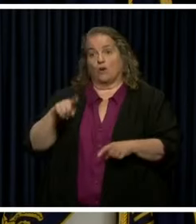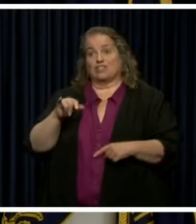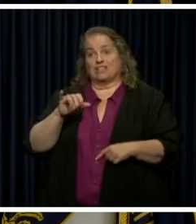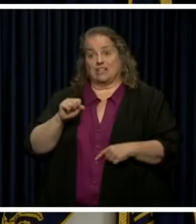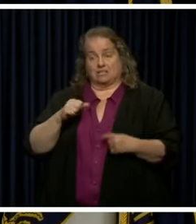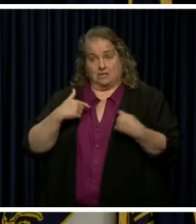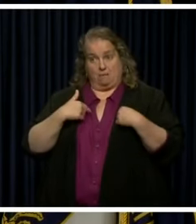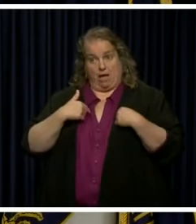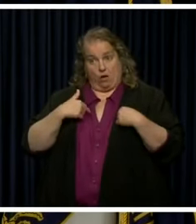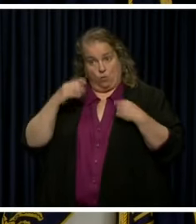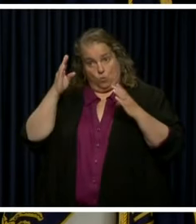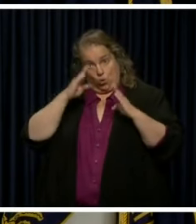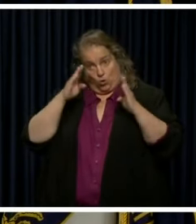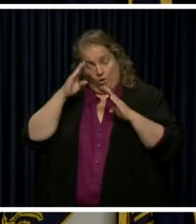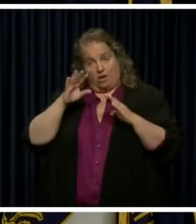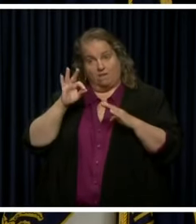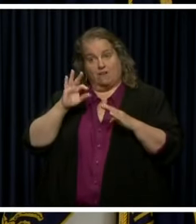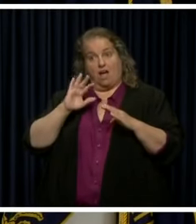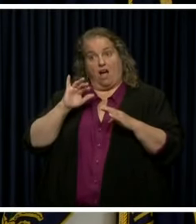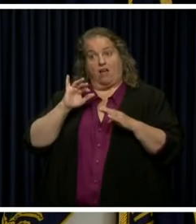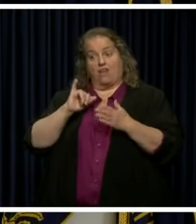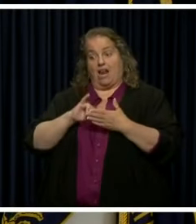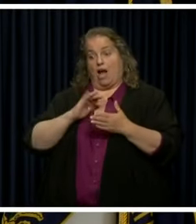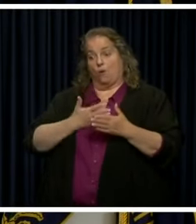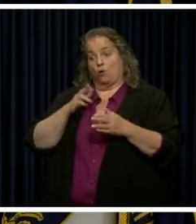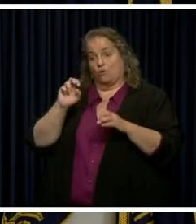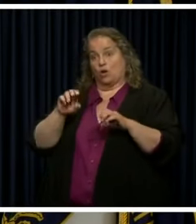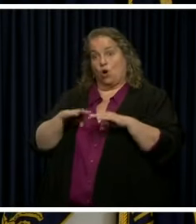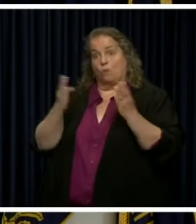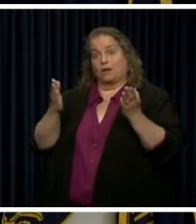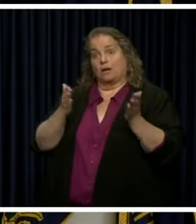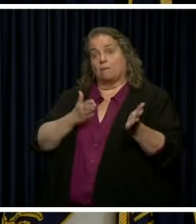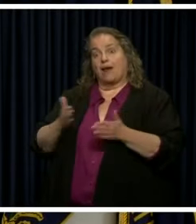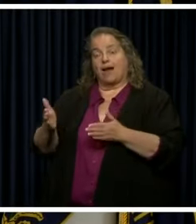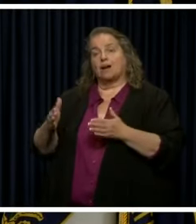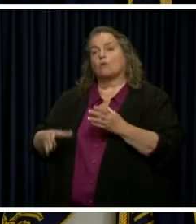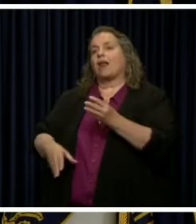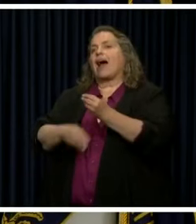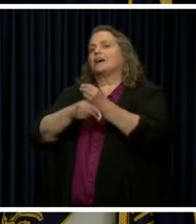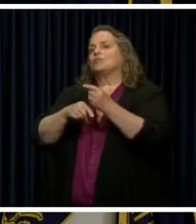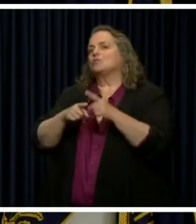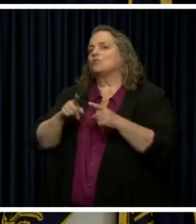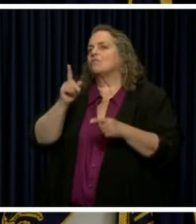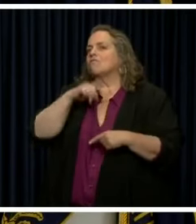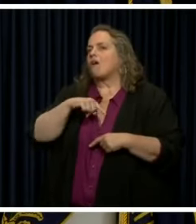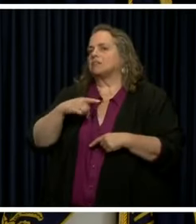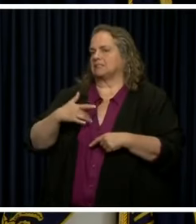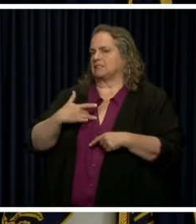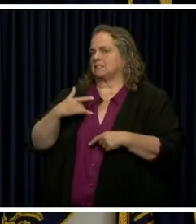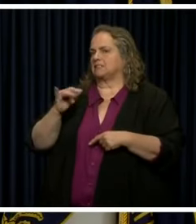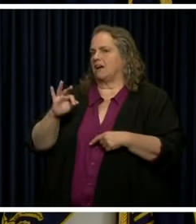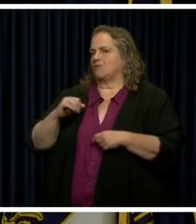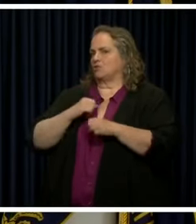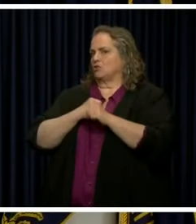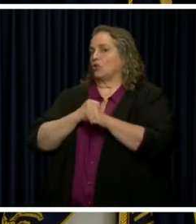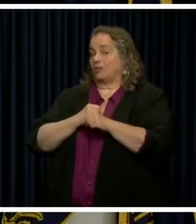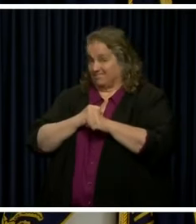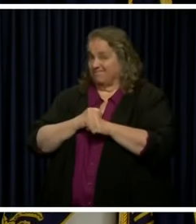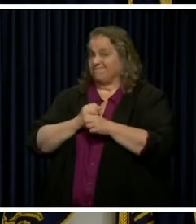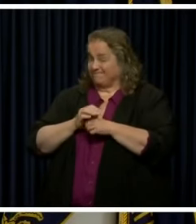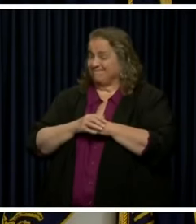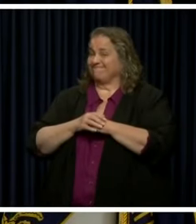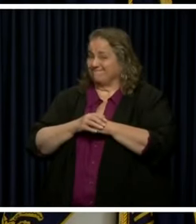our reopening plans add to that false sense of security? Yeah, I am a little